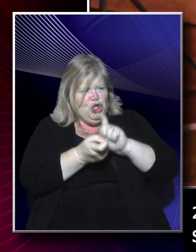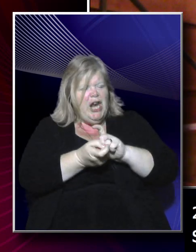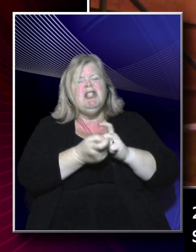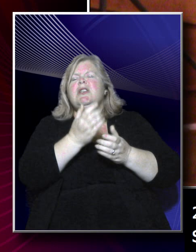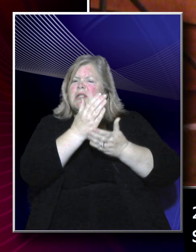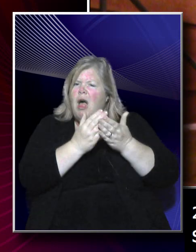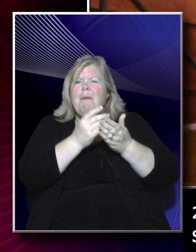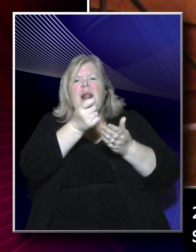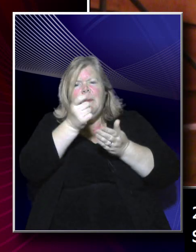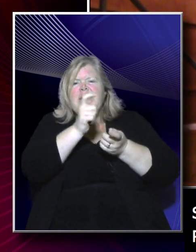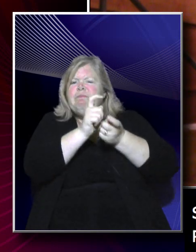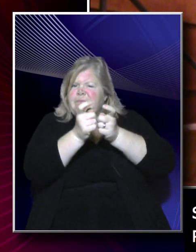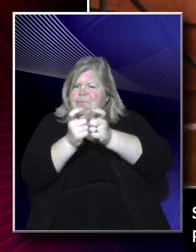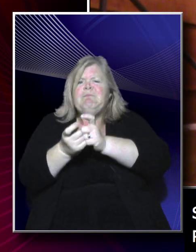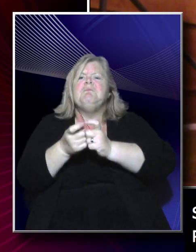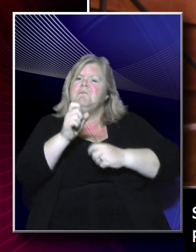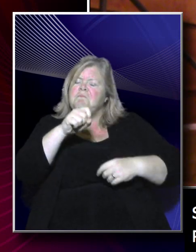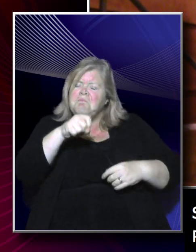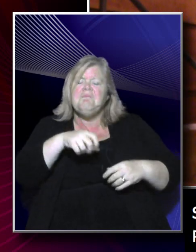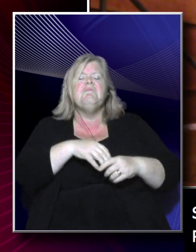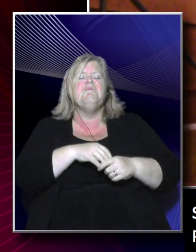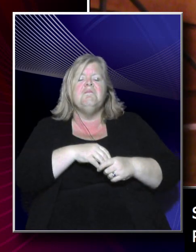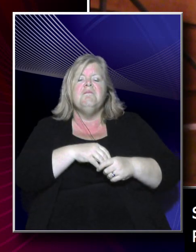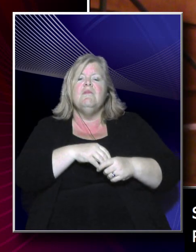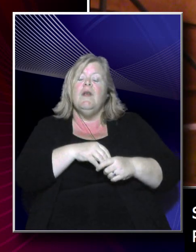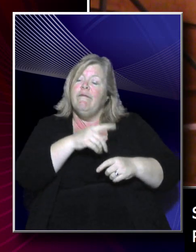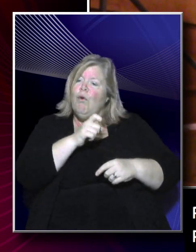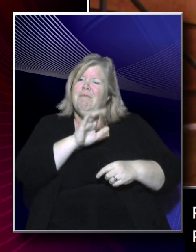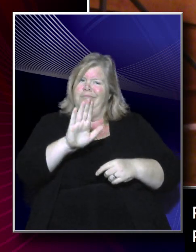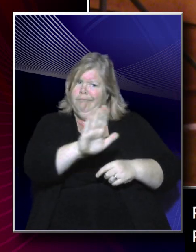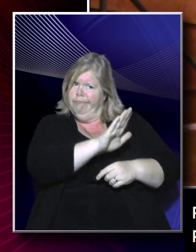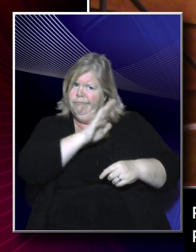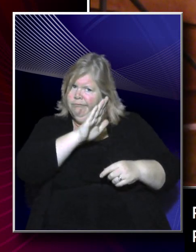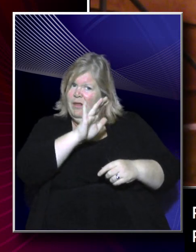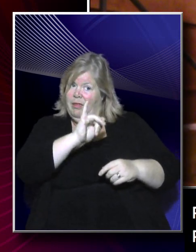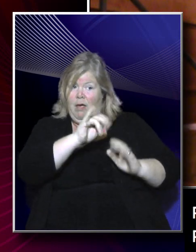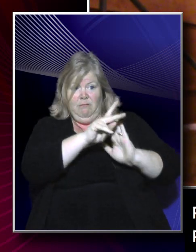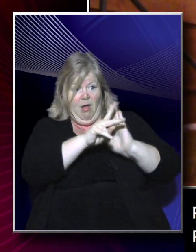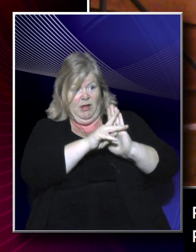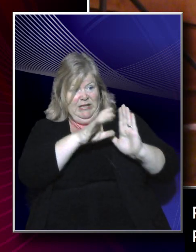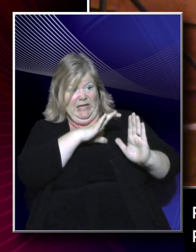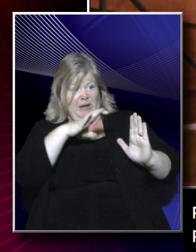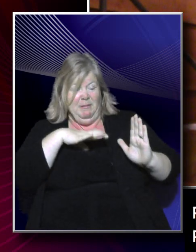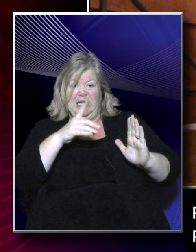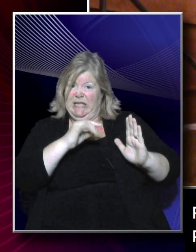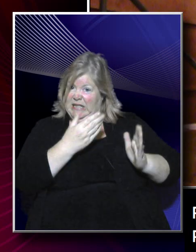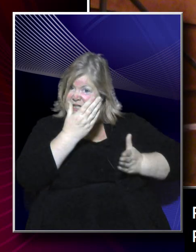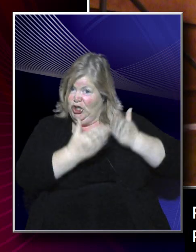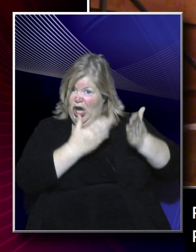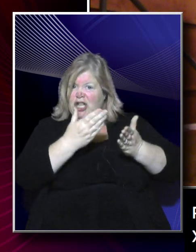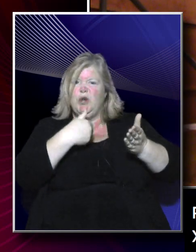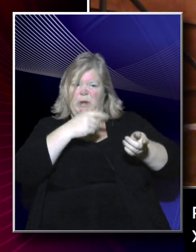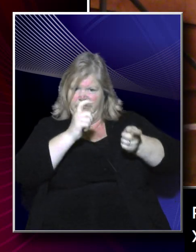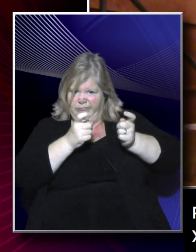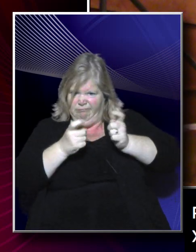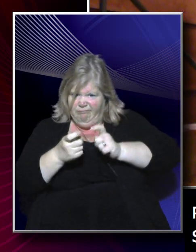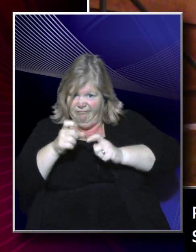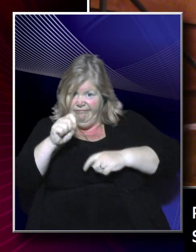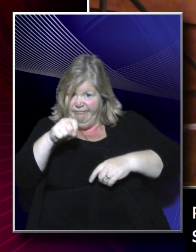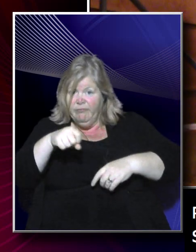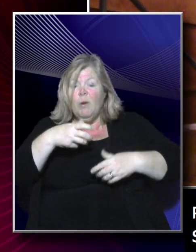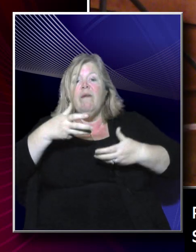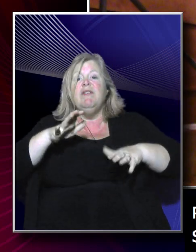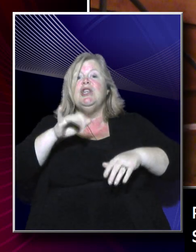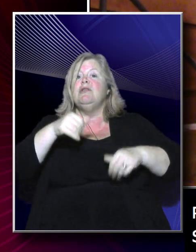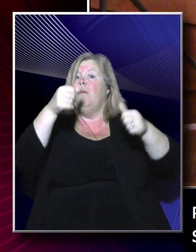minor revisions were made to the policy based on the suggestions of the policy subcommittee. This policy was also posted to the